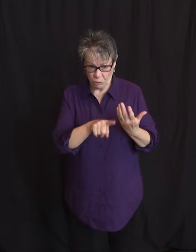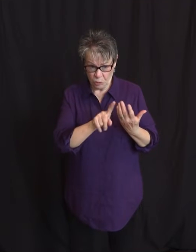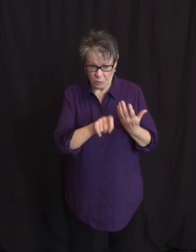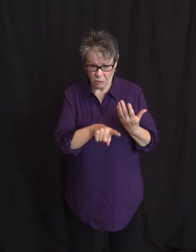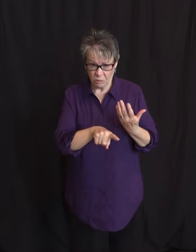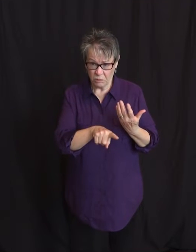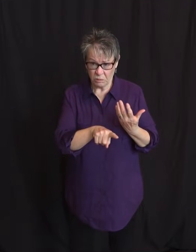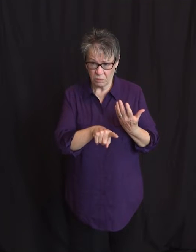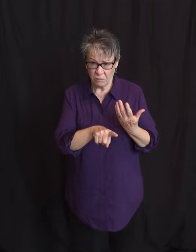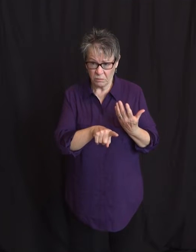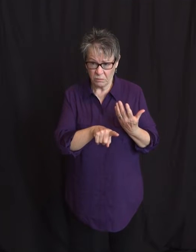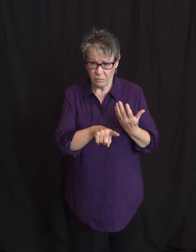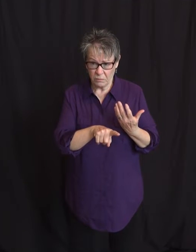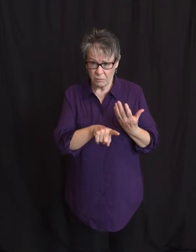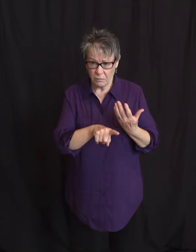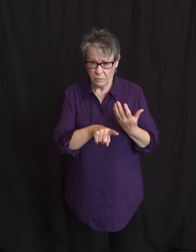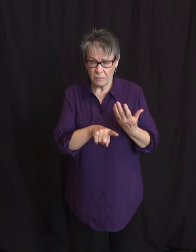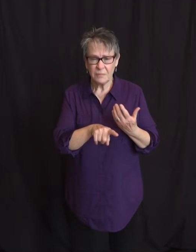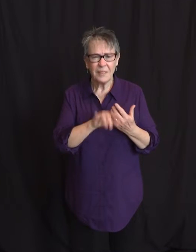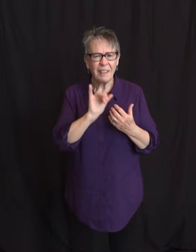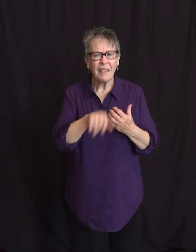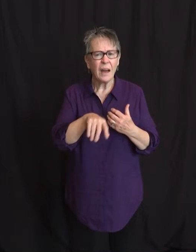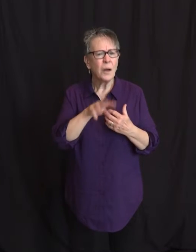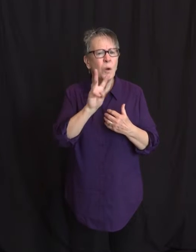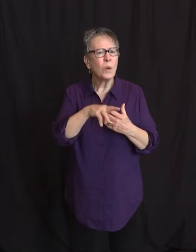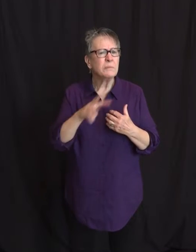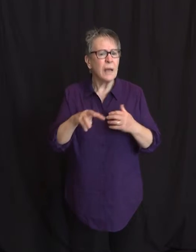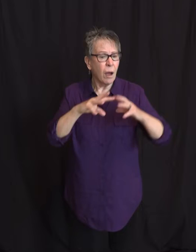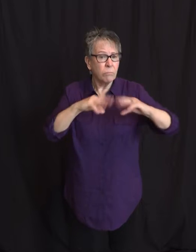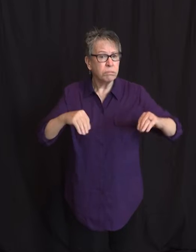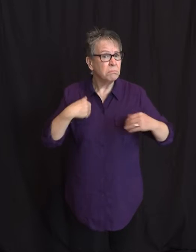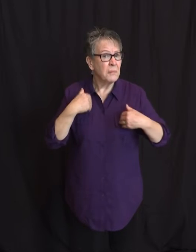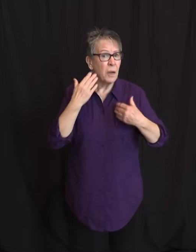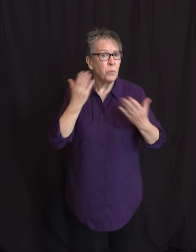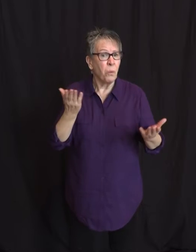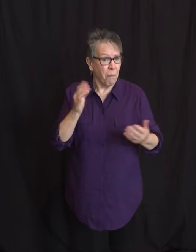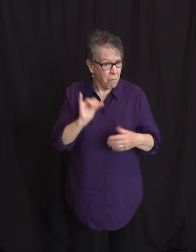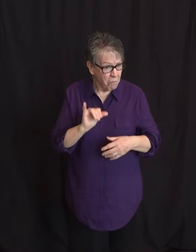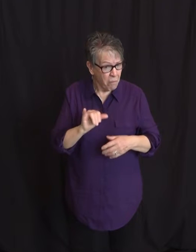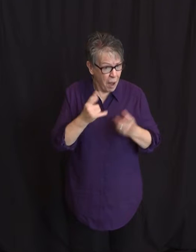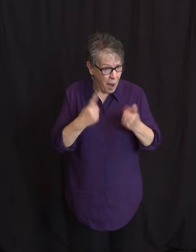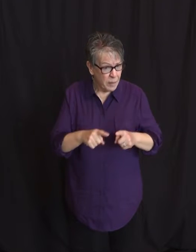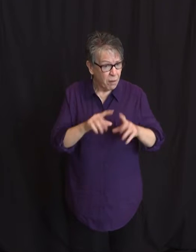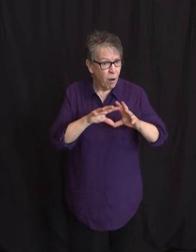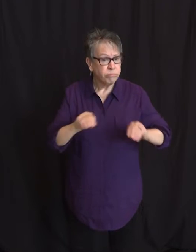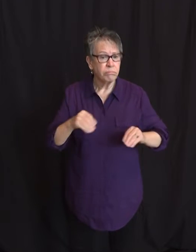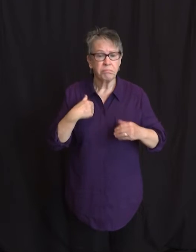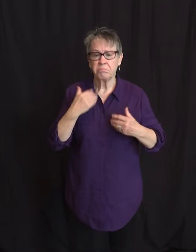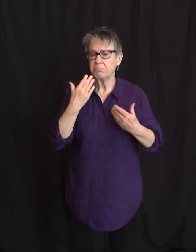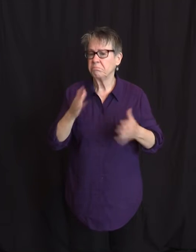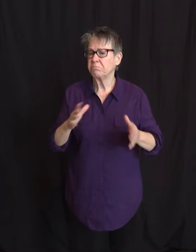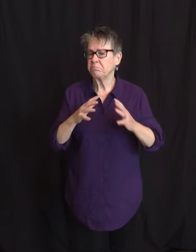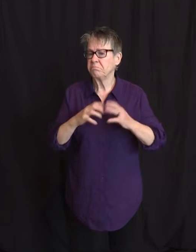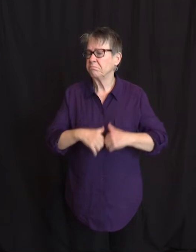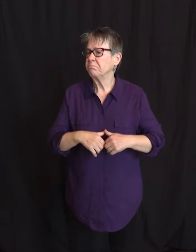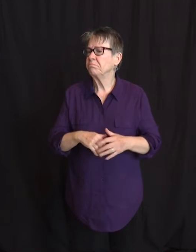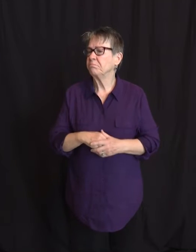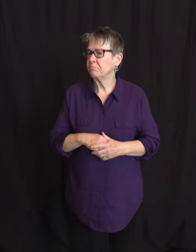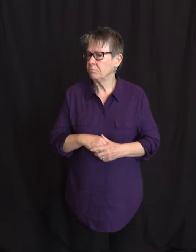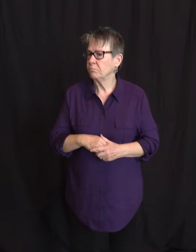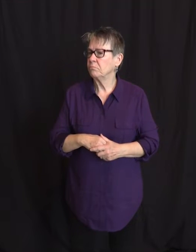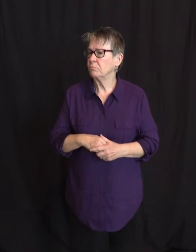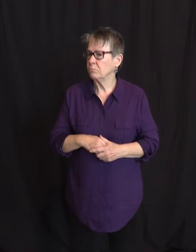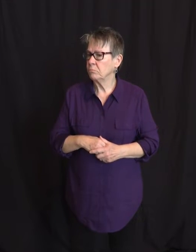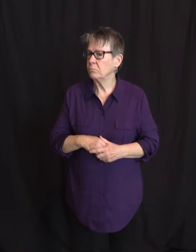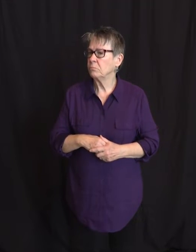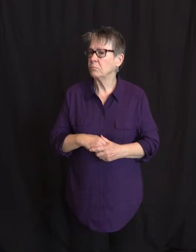Unemployment had crashed. I don't know why it crashed, but it did crash, and it was back up, I was told, at 6 p.m. last night. And so they're still